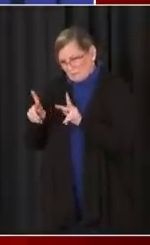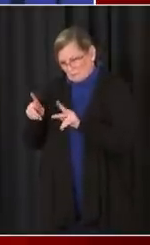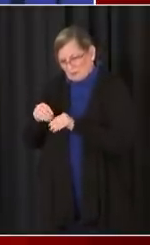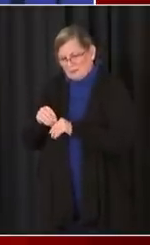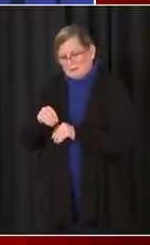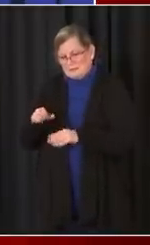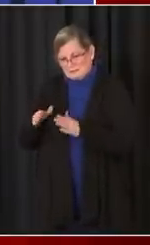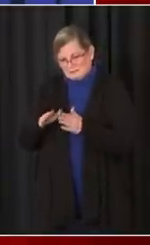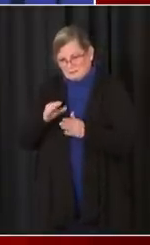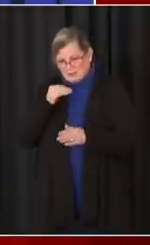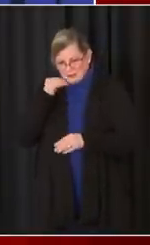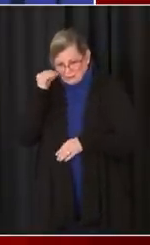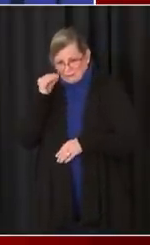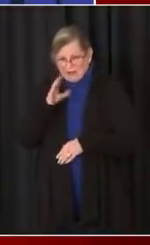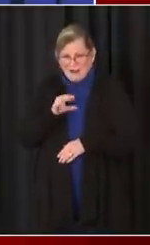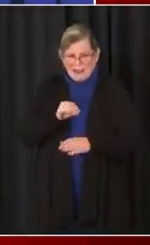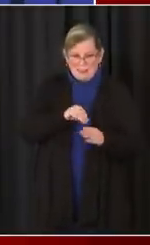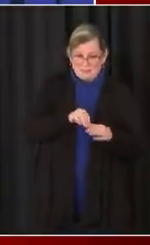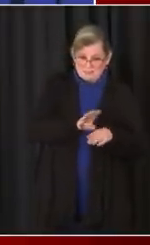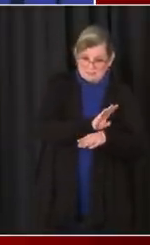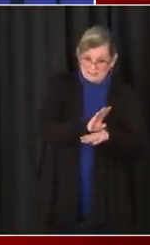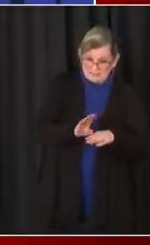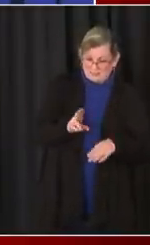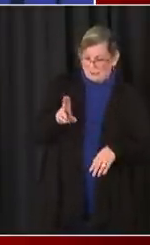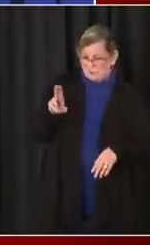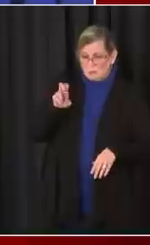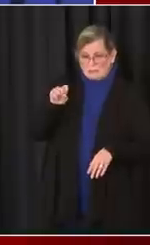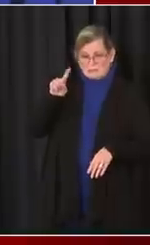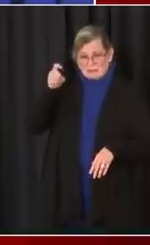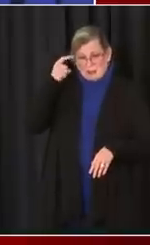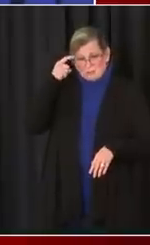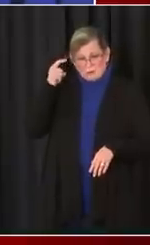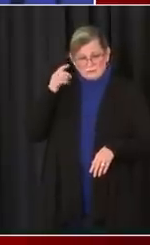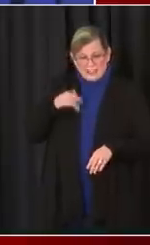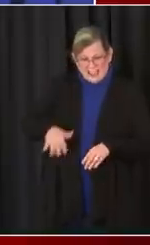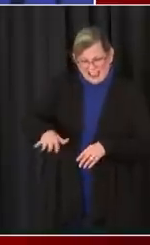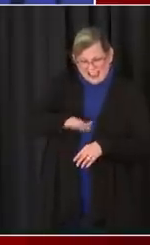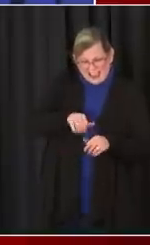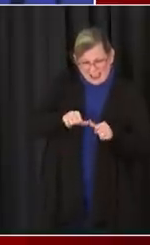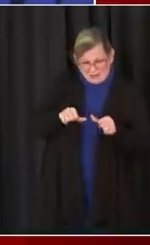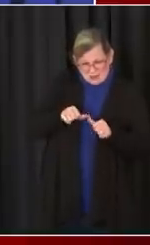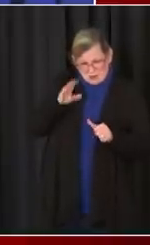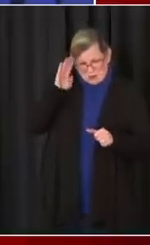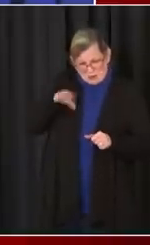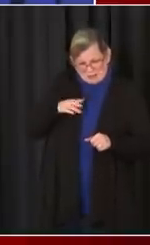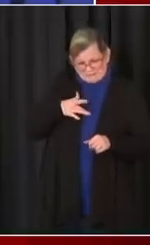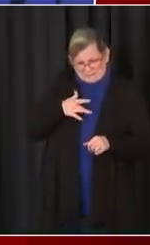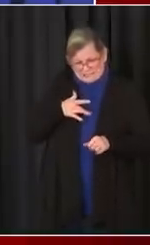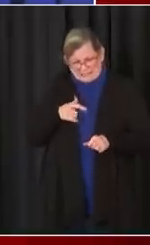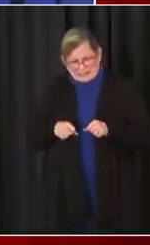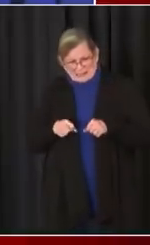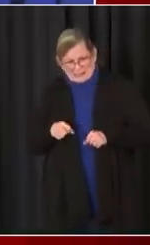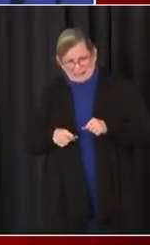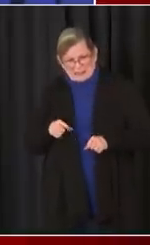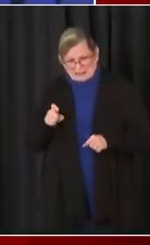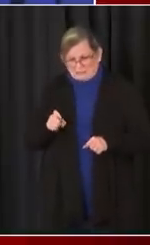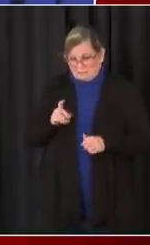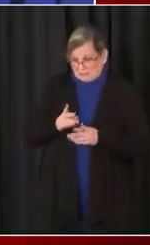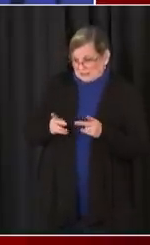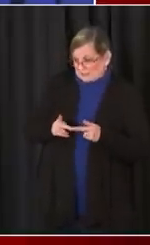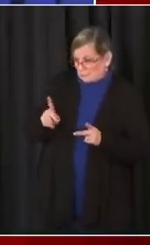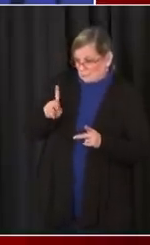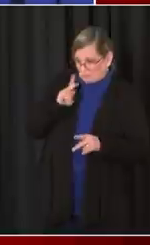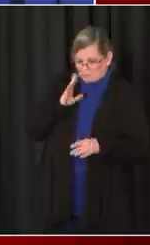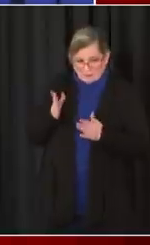immediate areas surrounding the Capitol and some of the areas where we know that some of the people that were involved in this